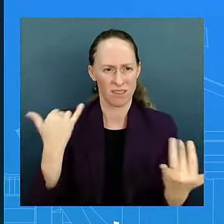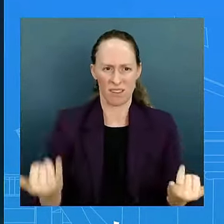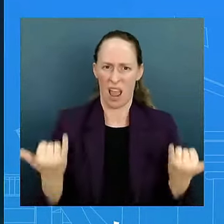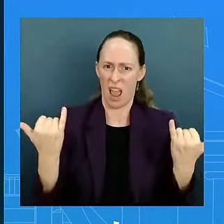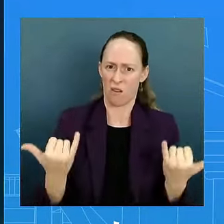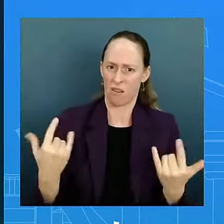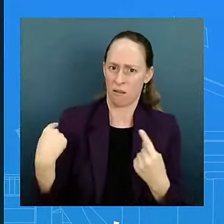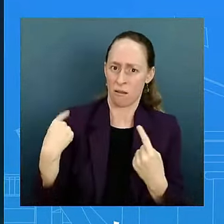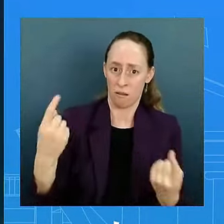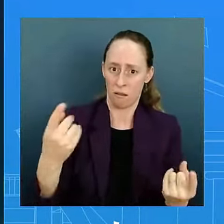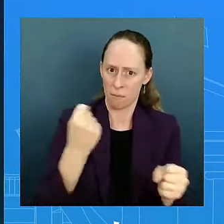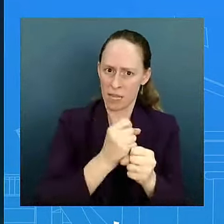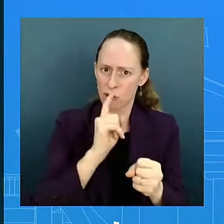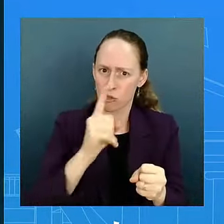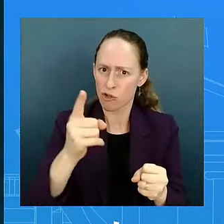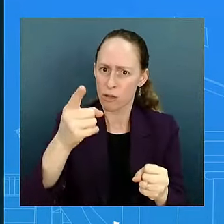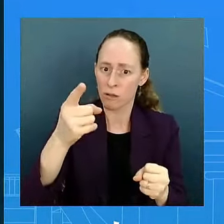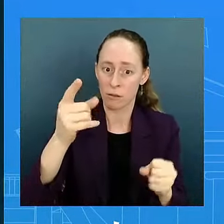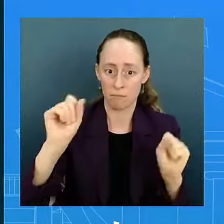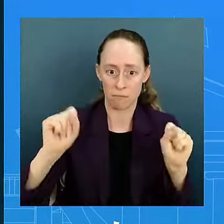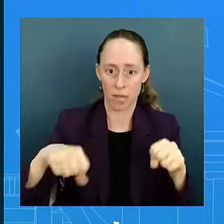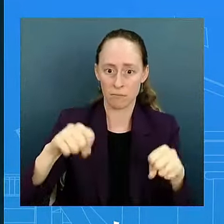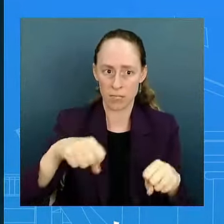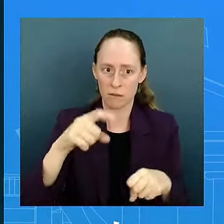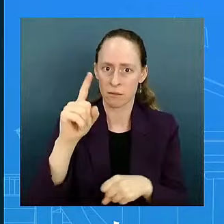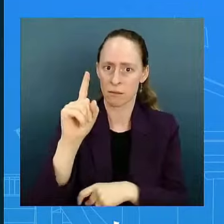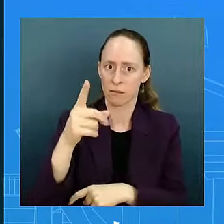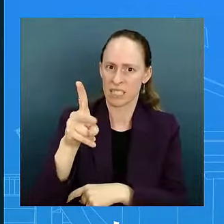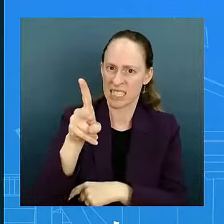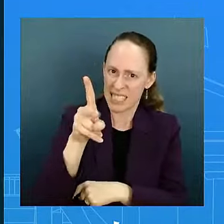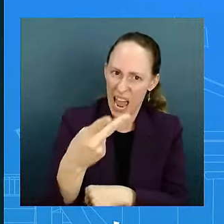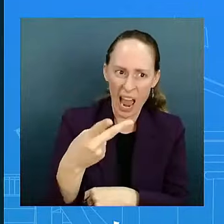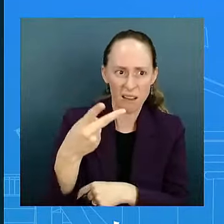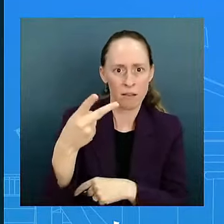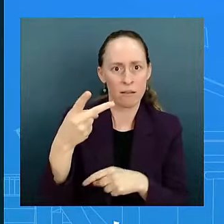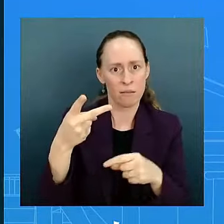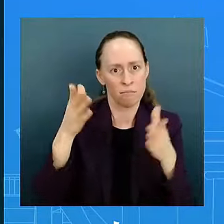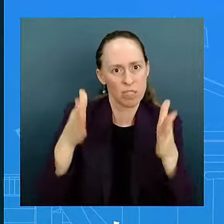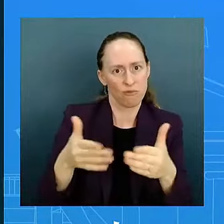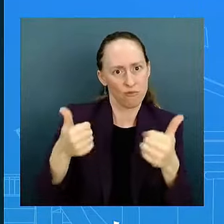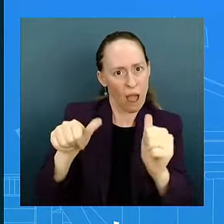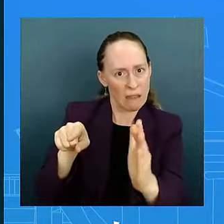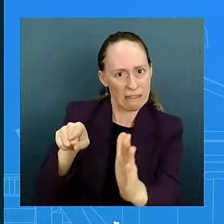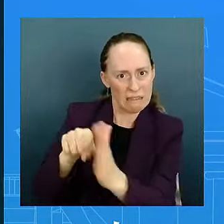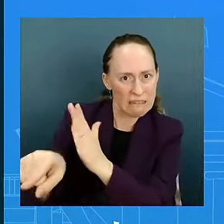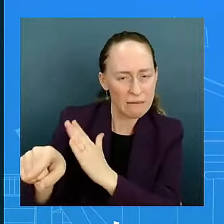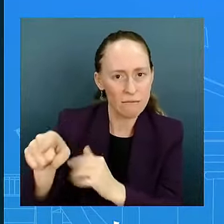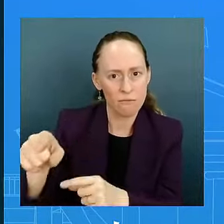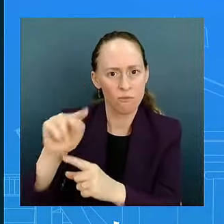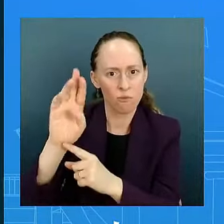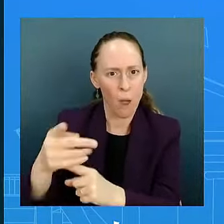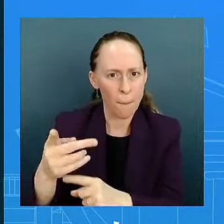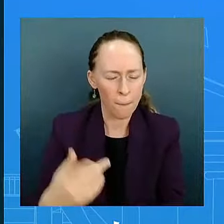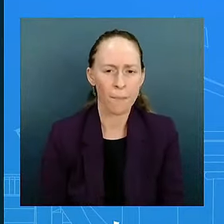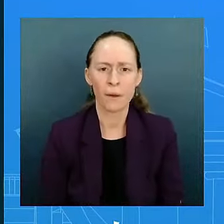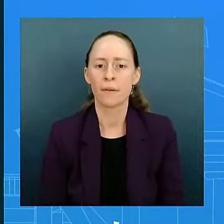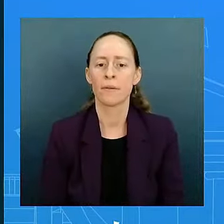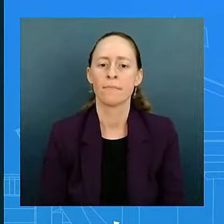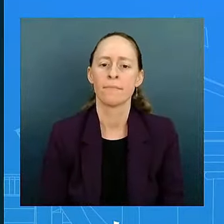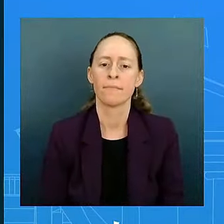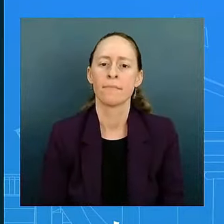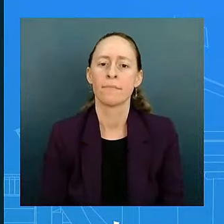this. So we are aware of the indictment that you're mentioning by the DOJ today. Going to be really mindful. I will refer you